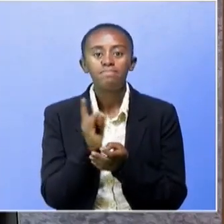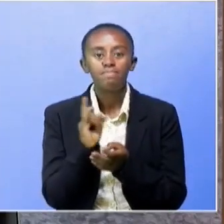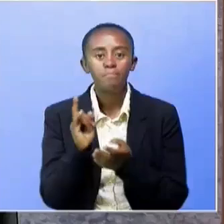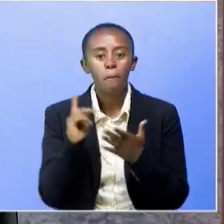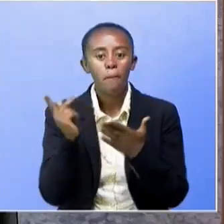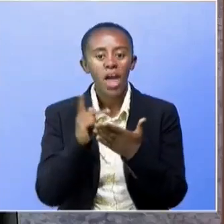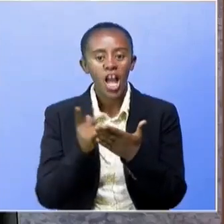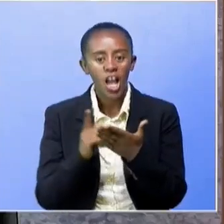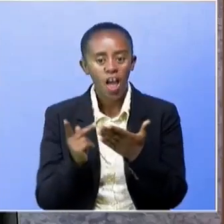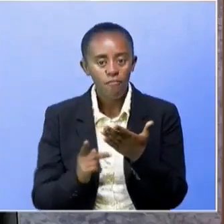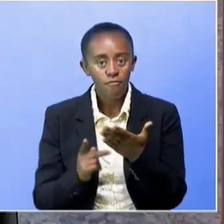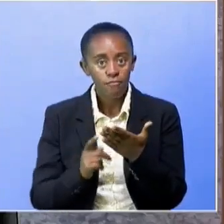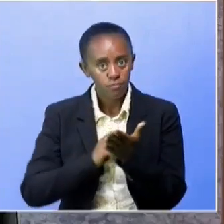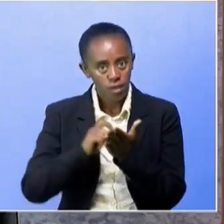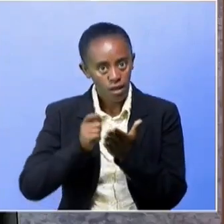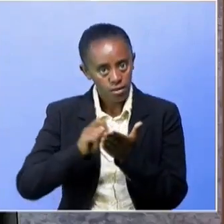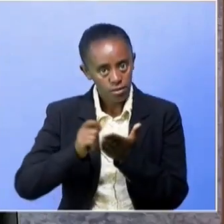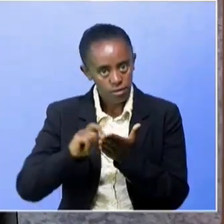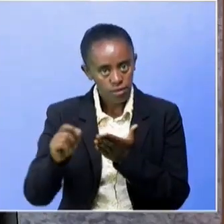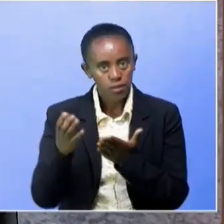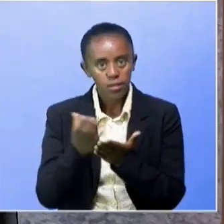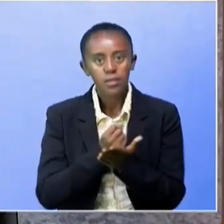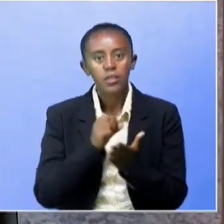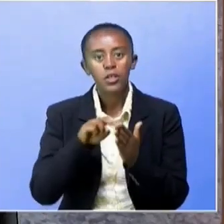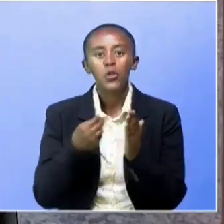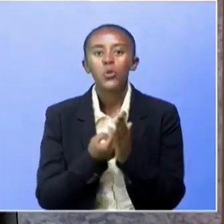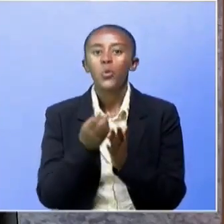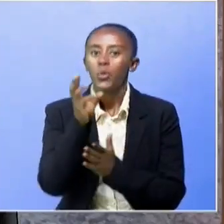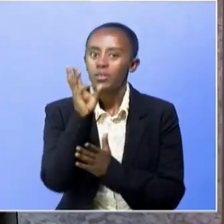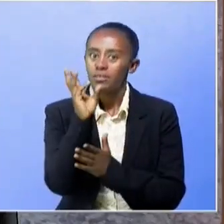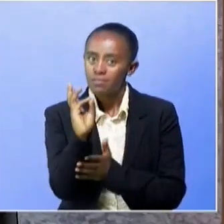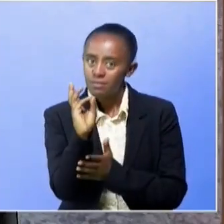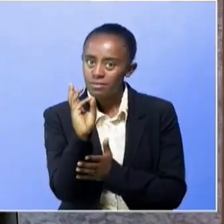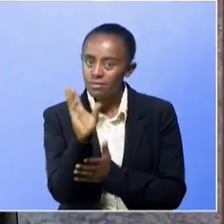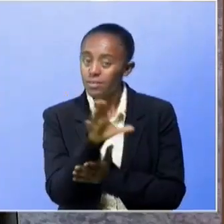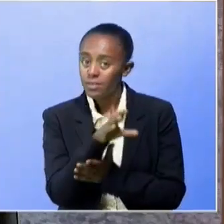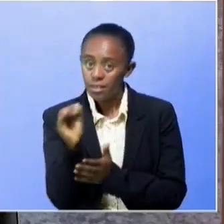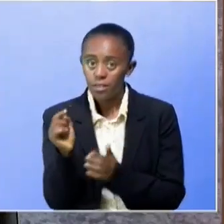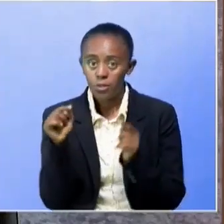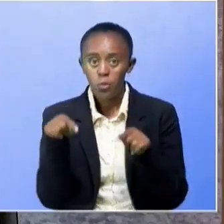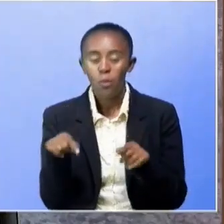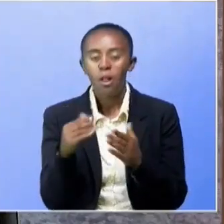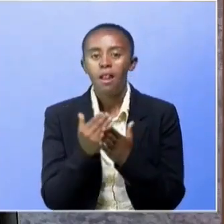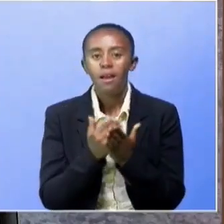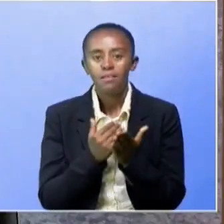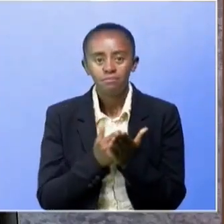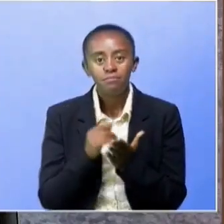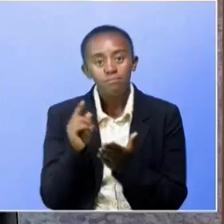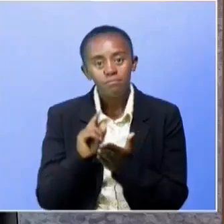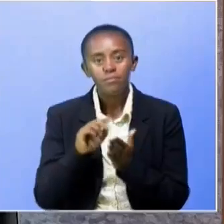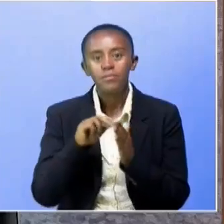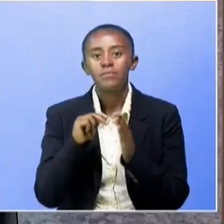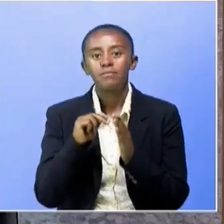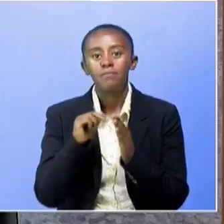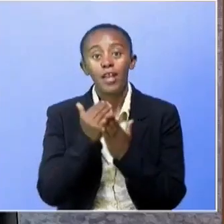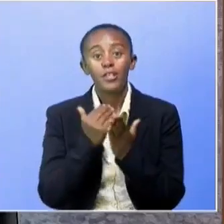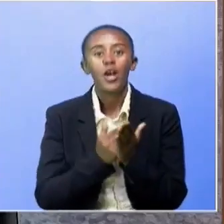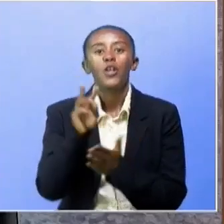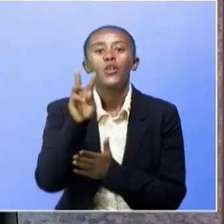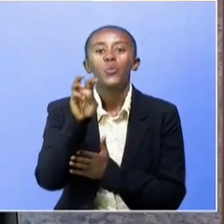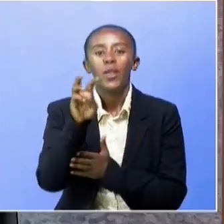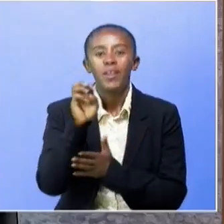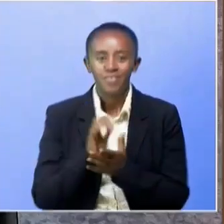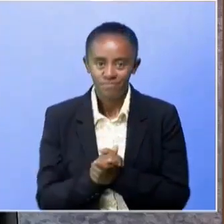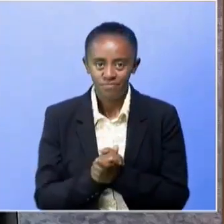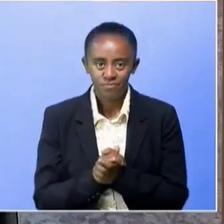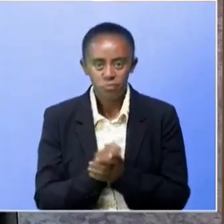paragraph writing, taken from Unit 6, and today's lesson is Lesson 20. So before